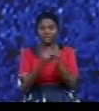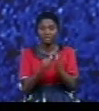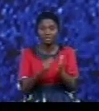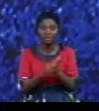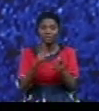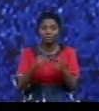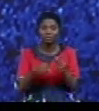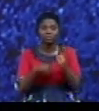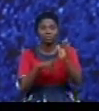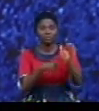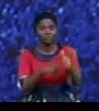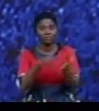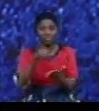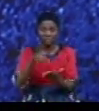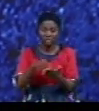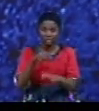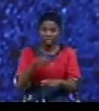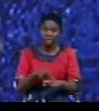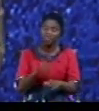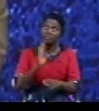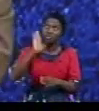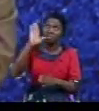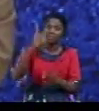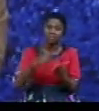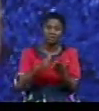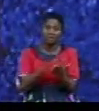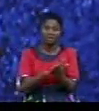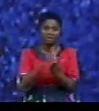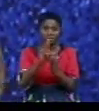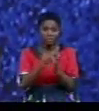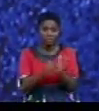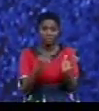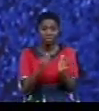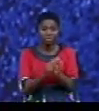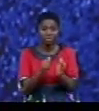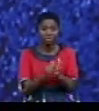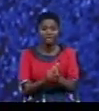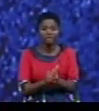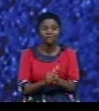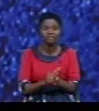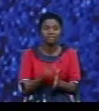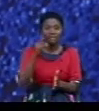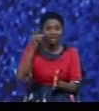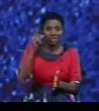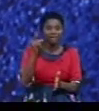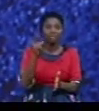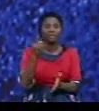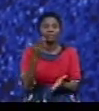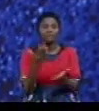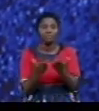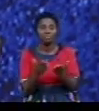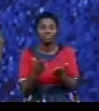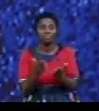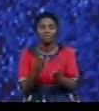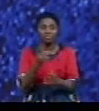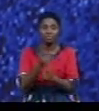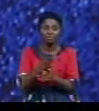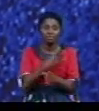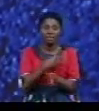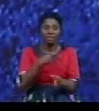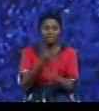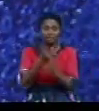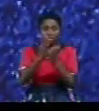his righteousness that he might be judged and be justified of him